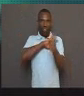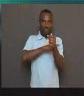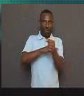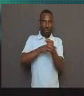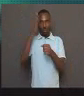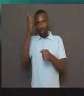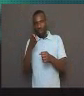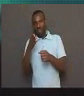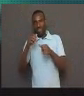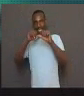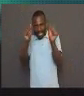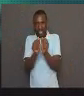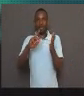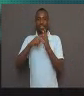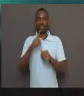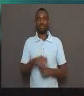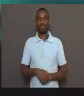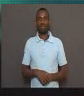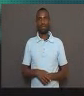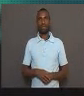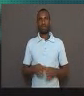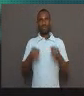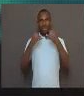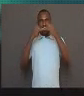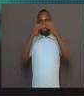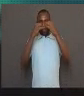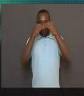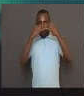For wire A, that would be